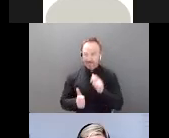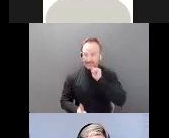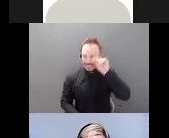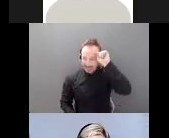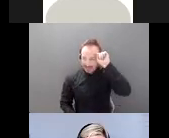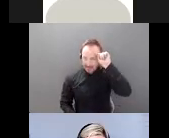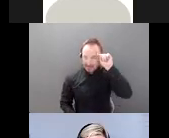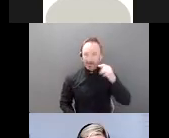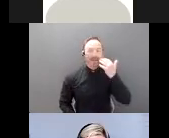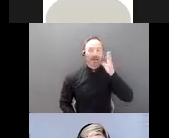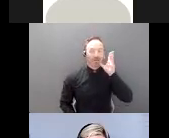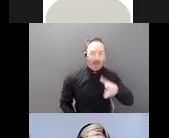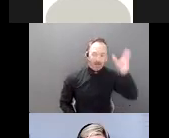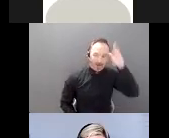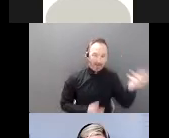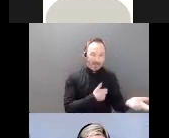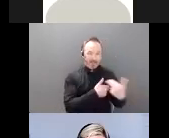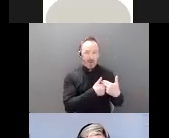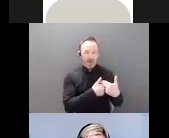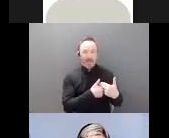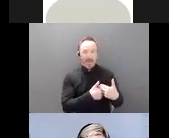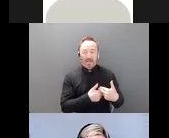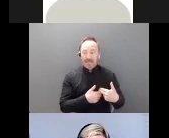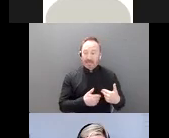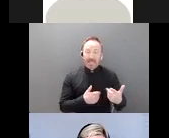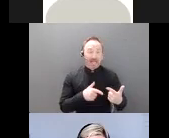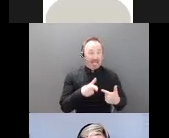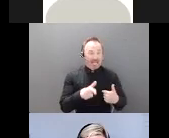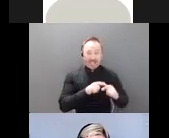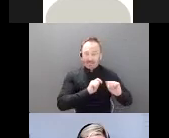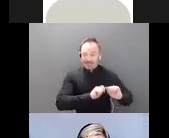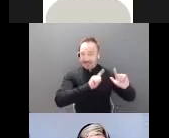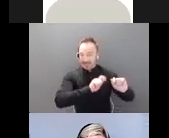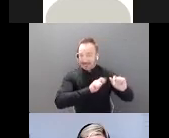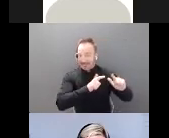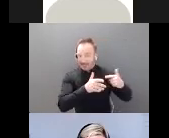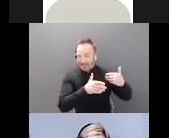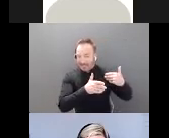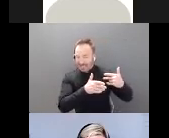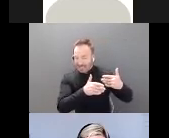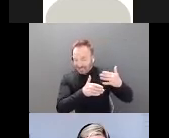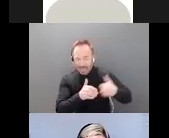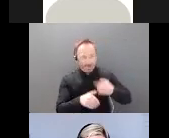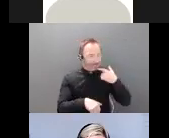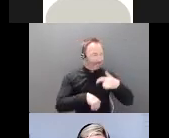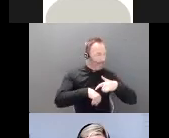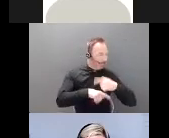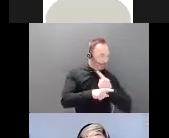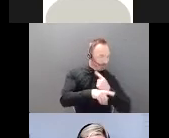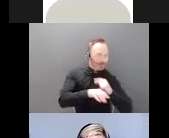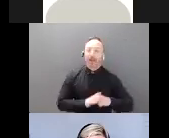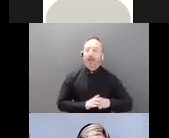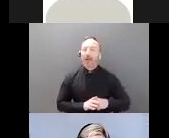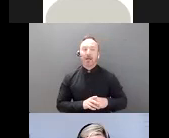The benefits. So I think we're getting to our last slides. I think I'm right. Yeah, I'm close on time. So being